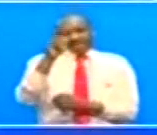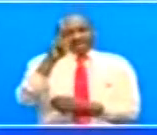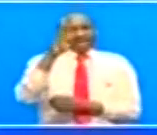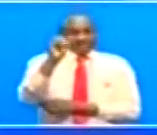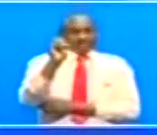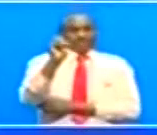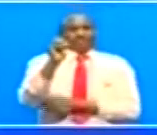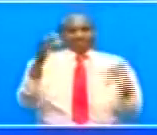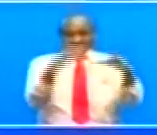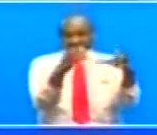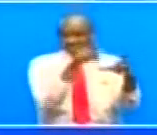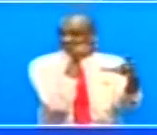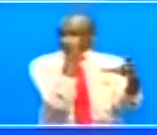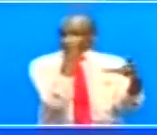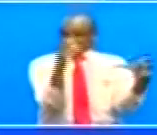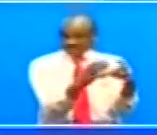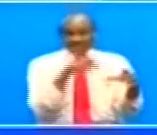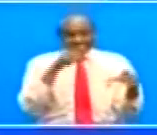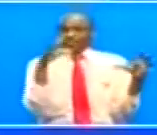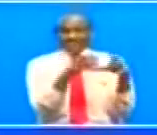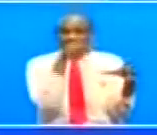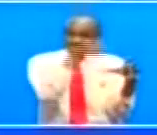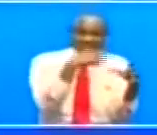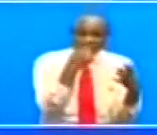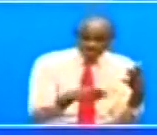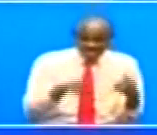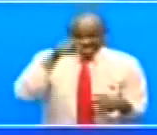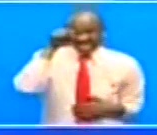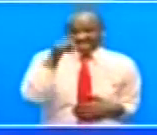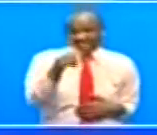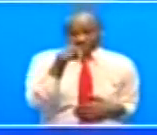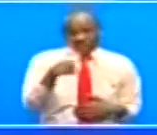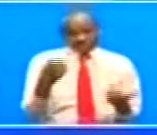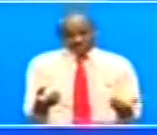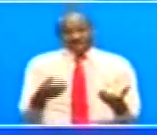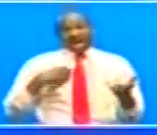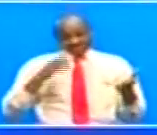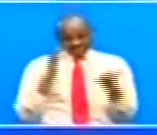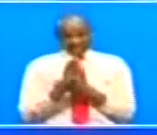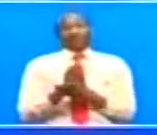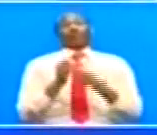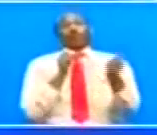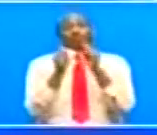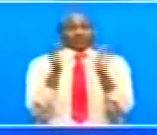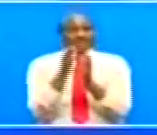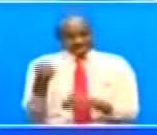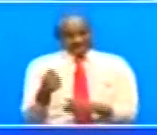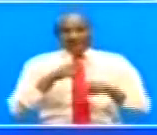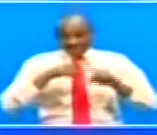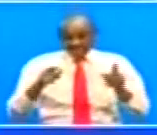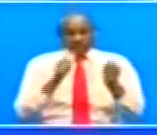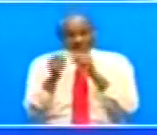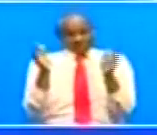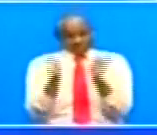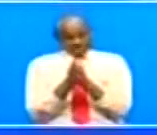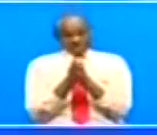party. The party has come out to state that Honorable Amama Mbabazi has a right to contest, but should not contest